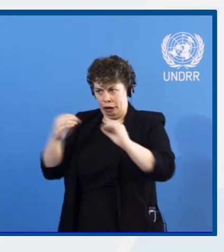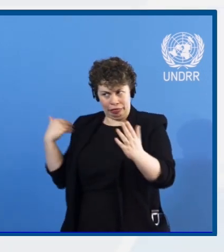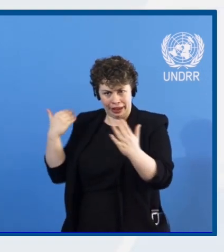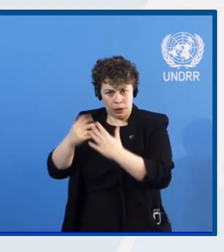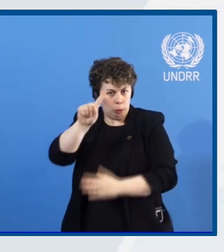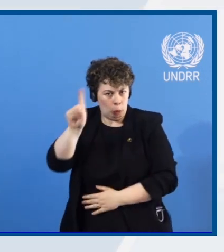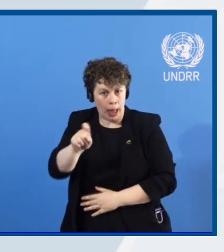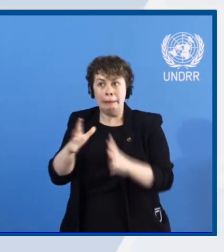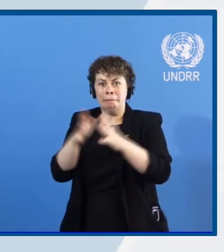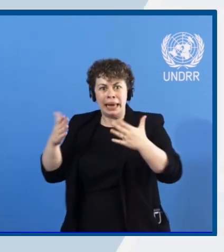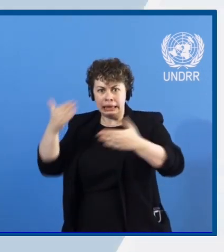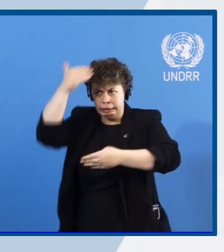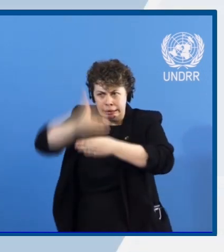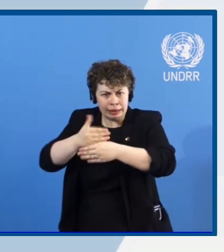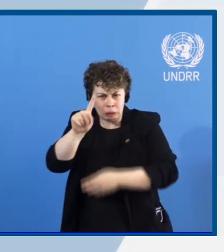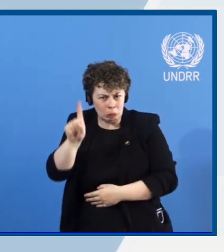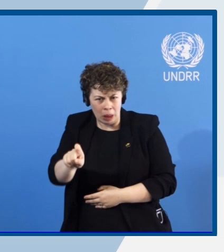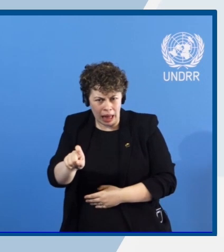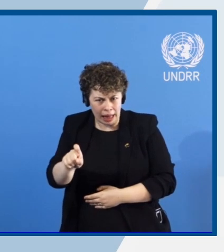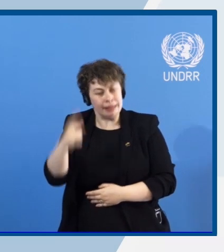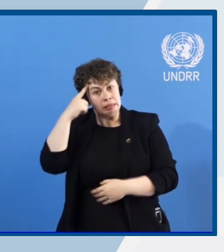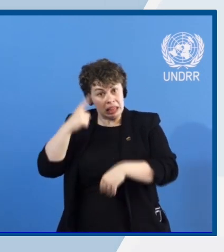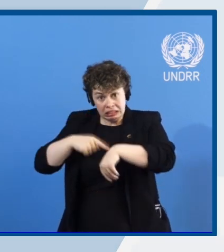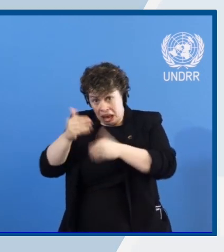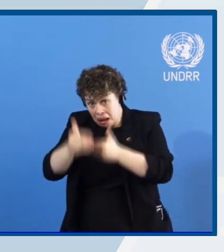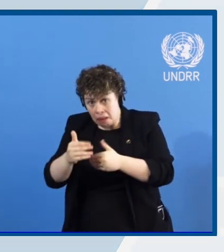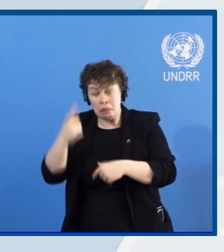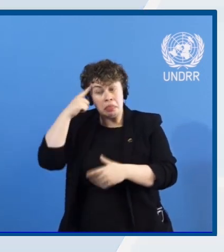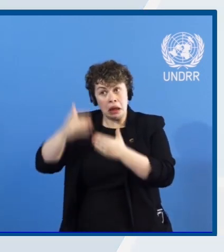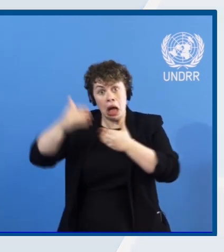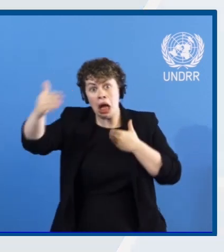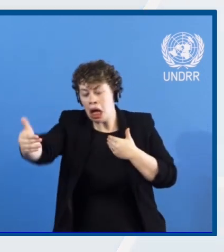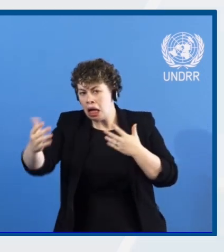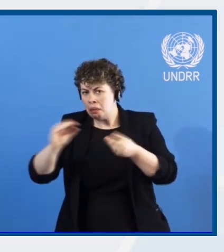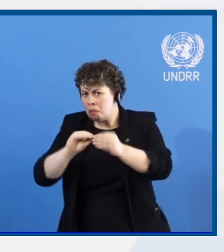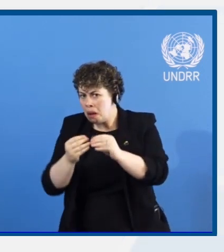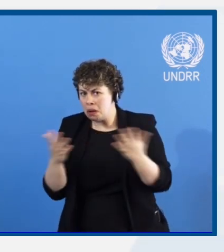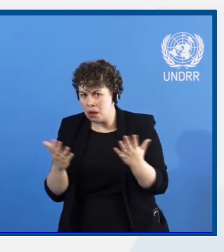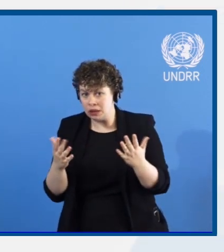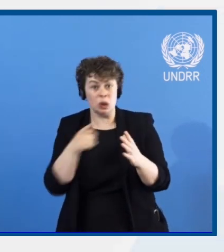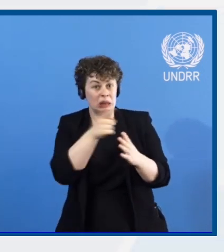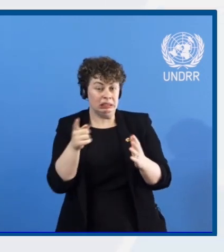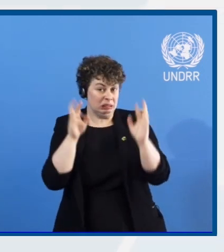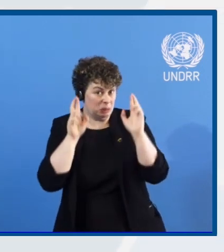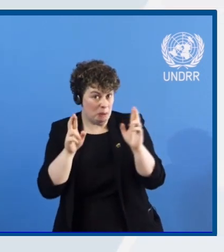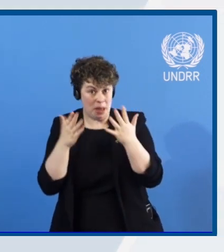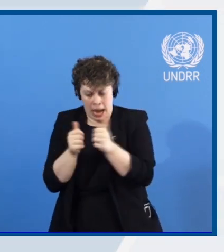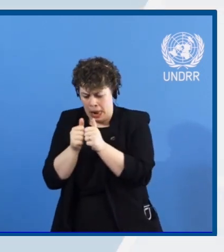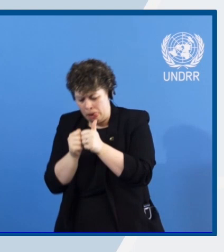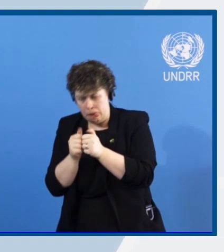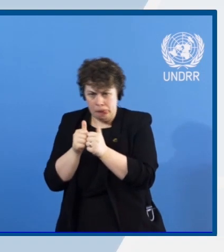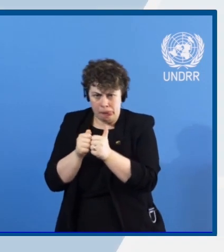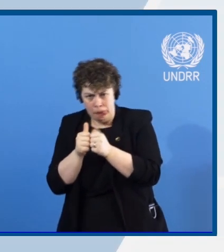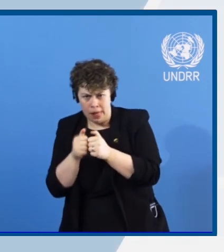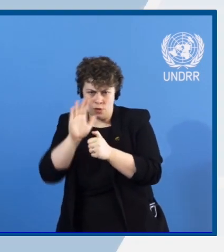policy, use of risk information, or short-term thinking? And while you are hopefully voting to give us some of your insights and feedback,